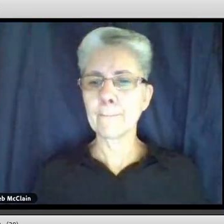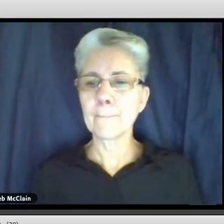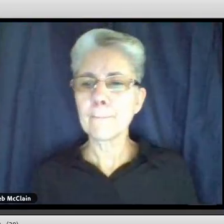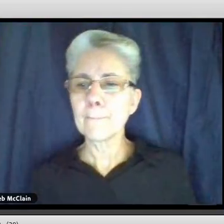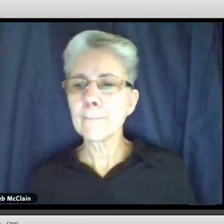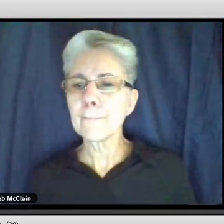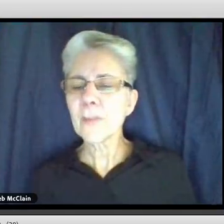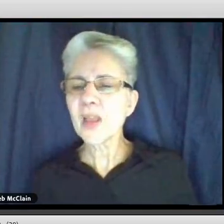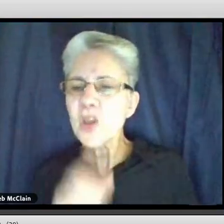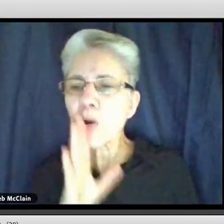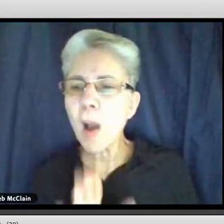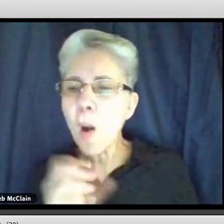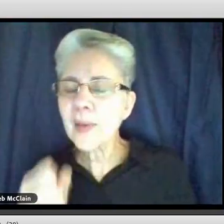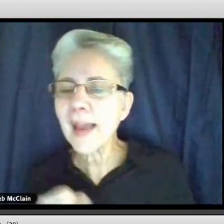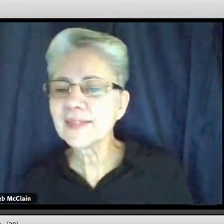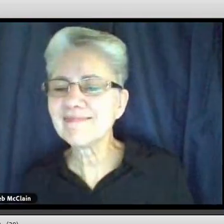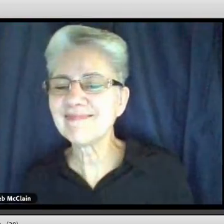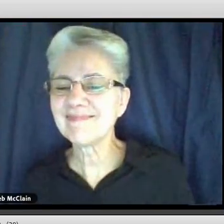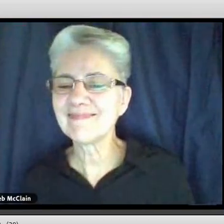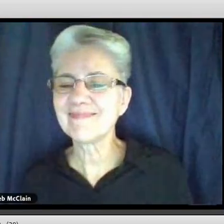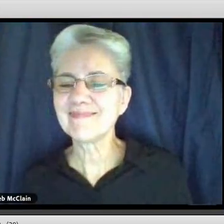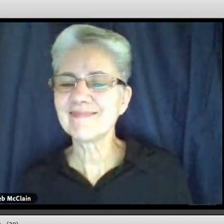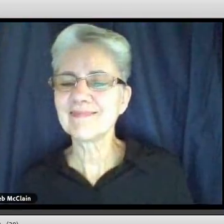You're all very quiet. Ooh, yay.